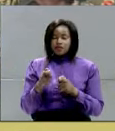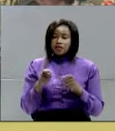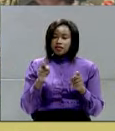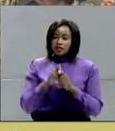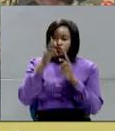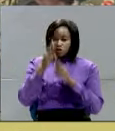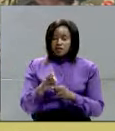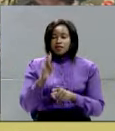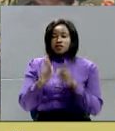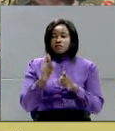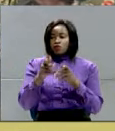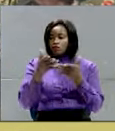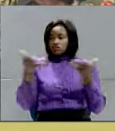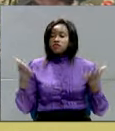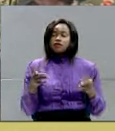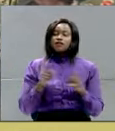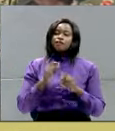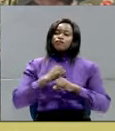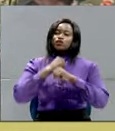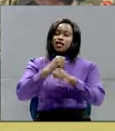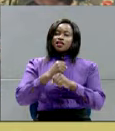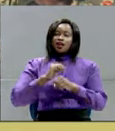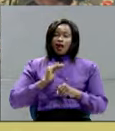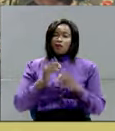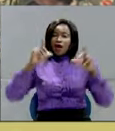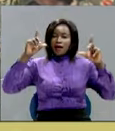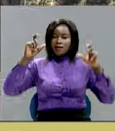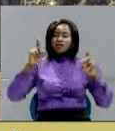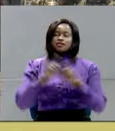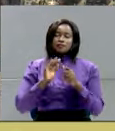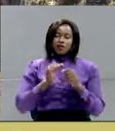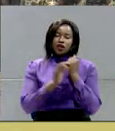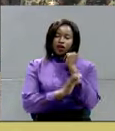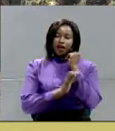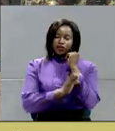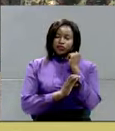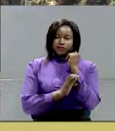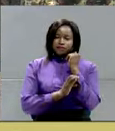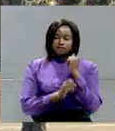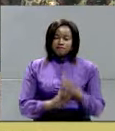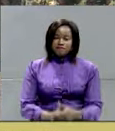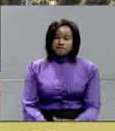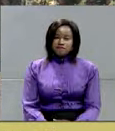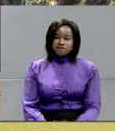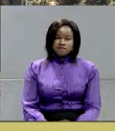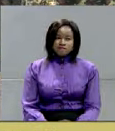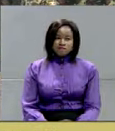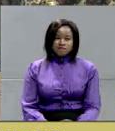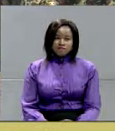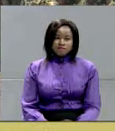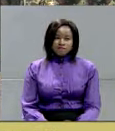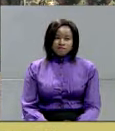respect wananchi, and protect our image and our country. Viva! Viva! Rais wa